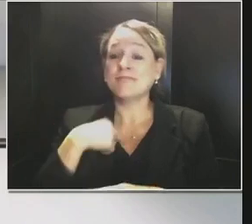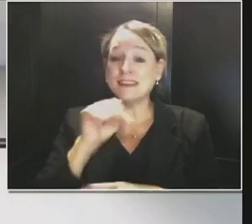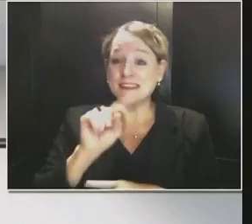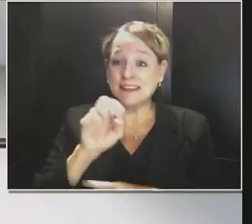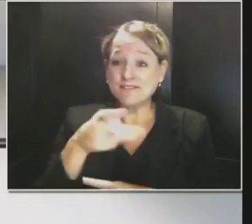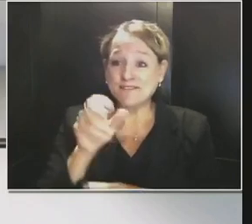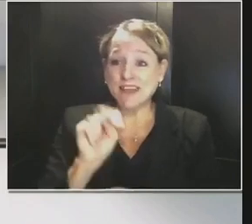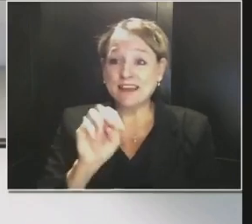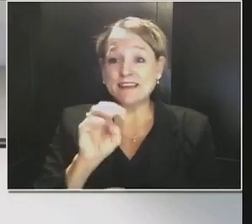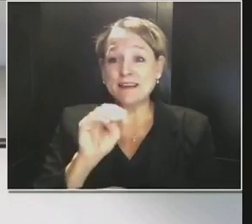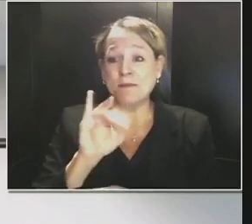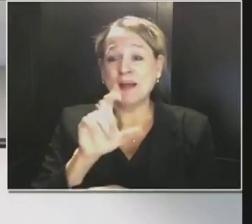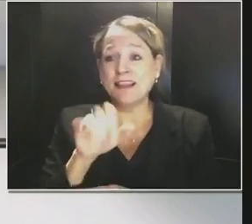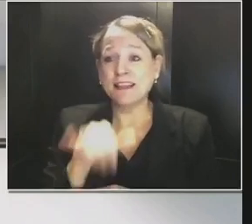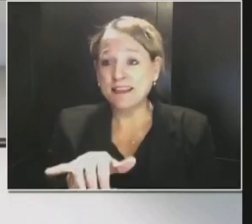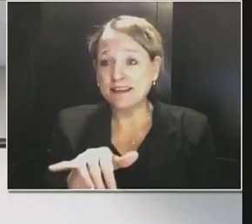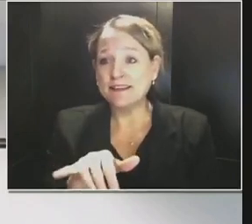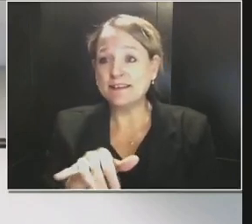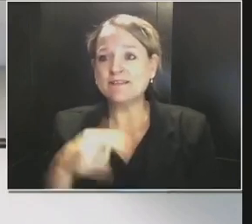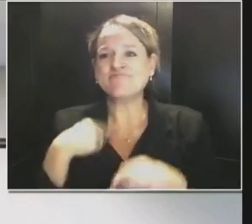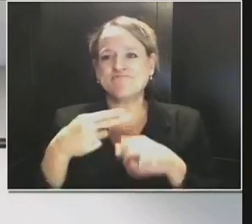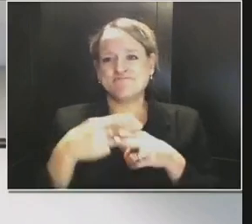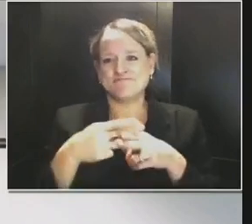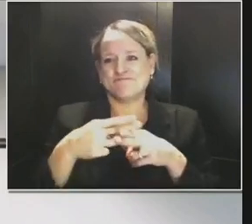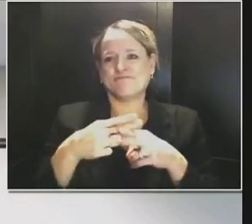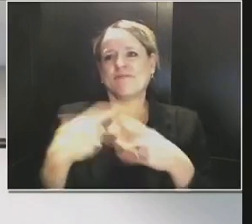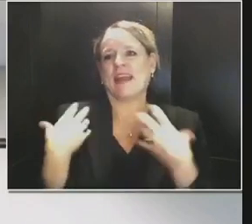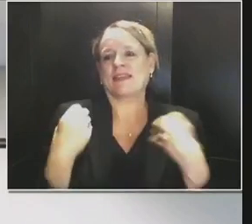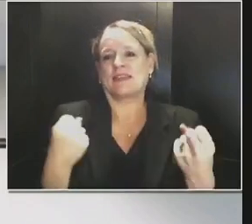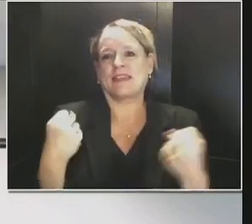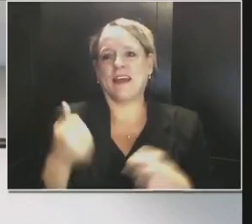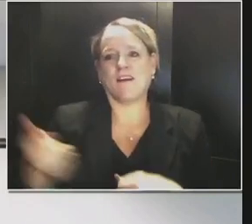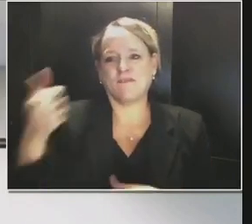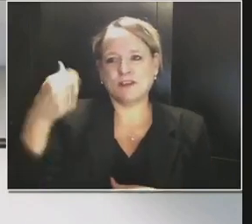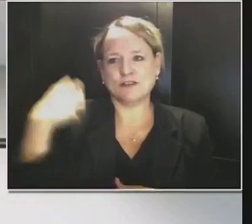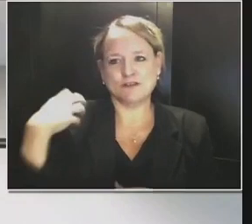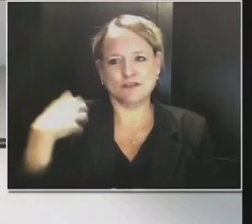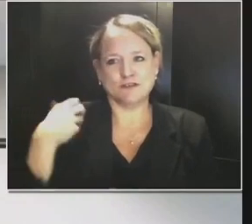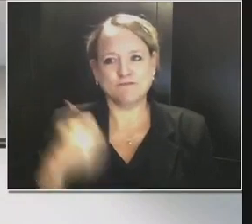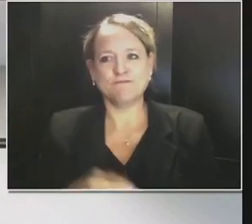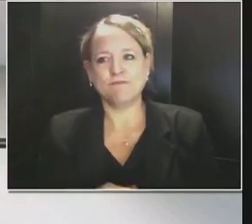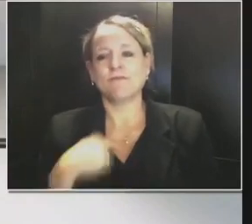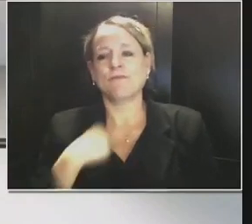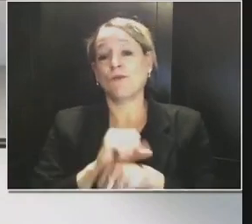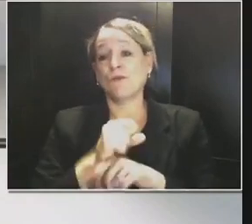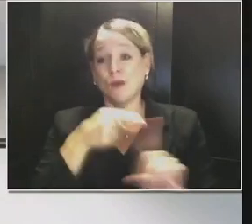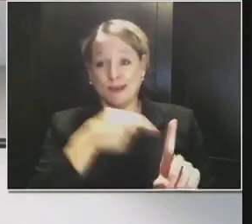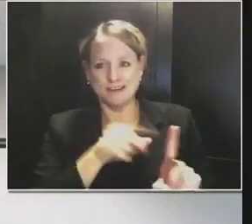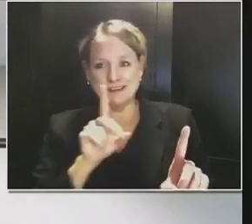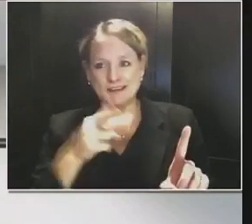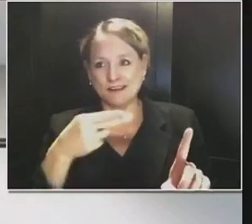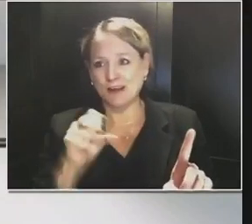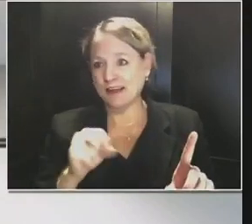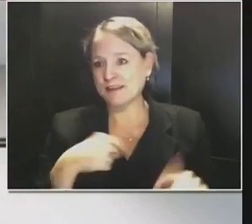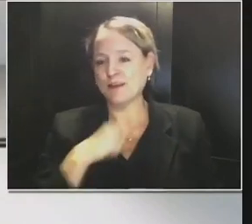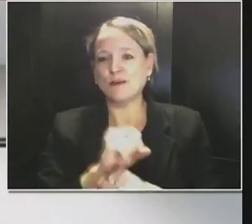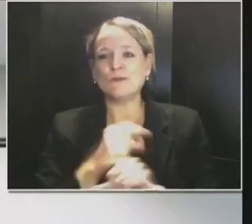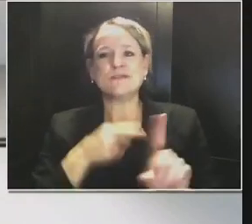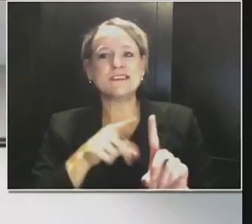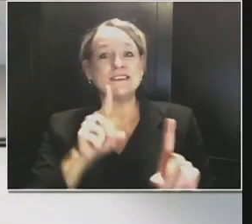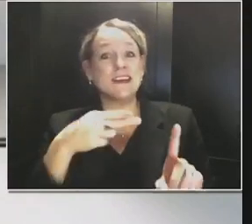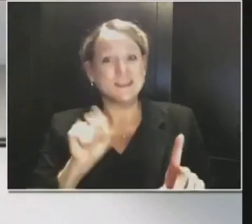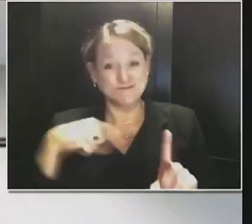DHS for 20 years now, actually just last month. And 13 of those years have been with the Division of Public Health, most